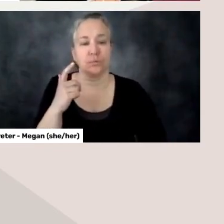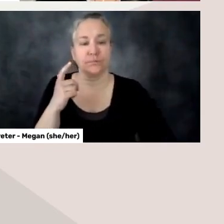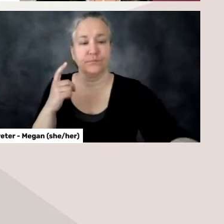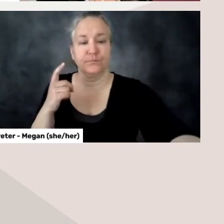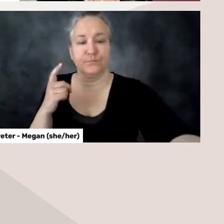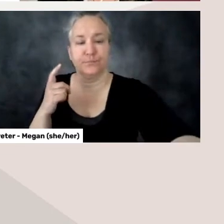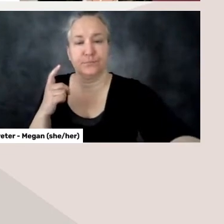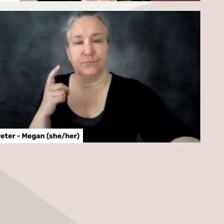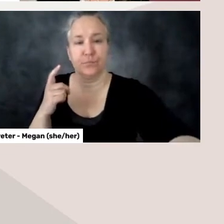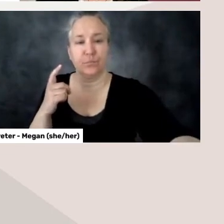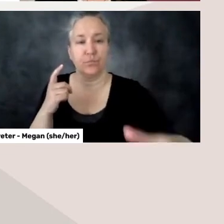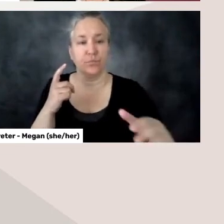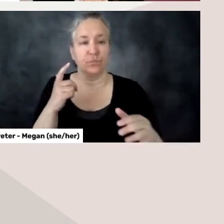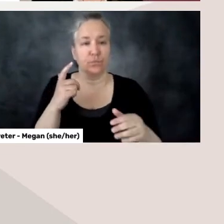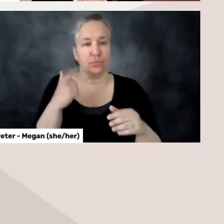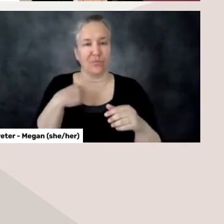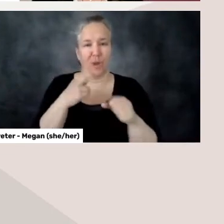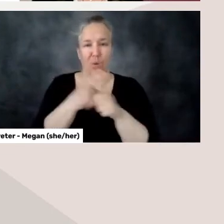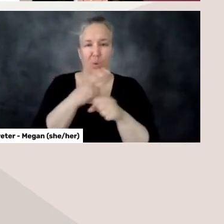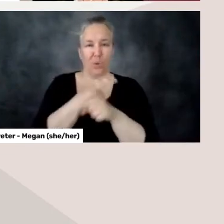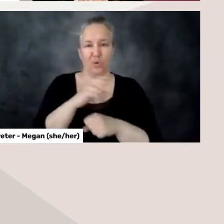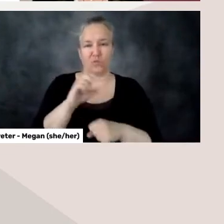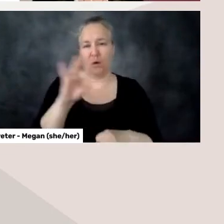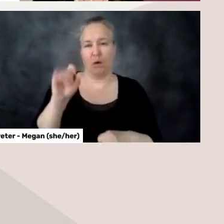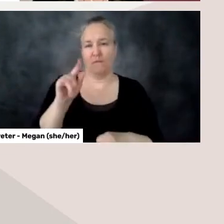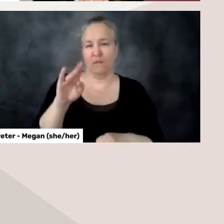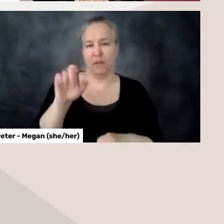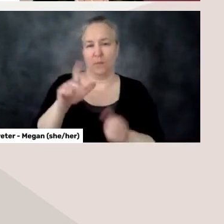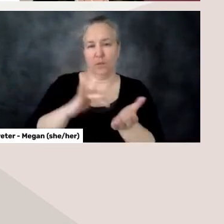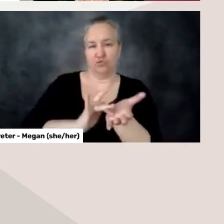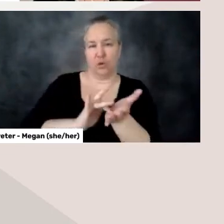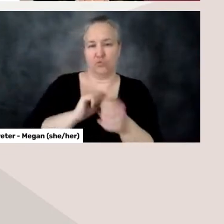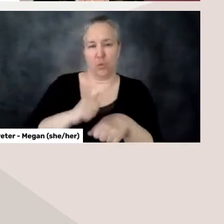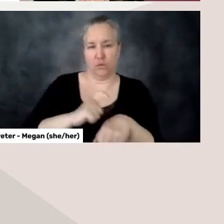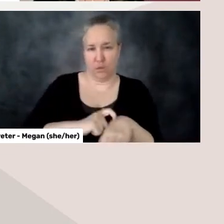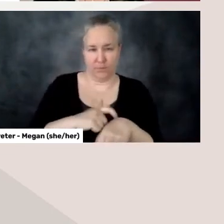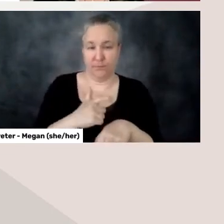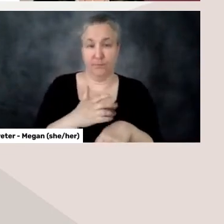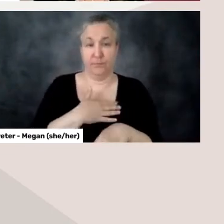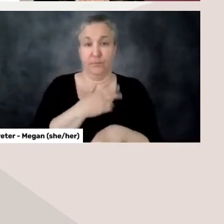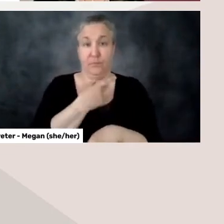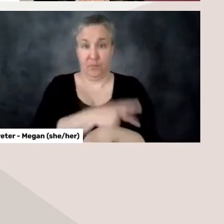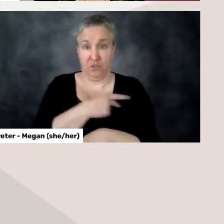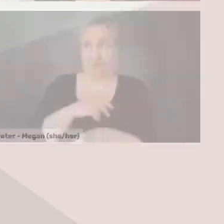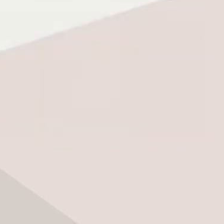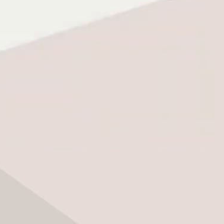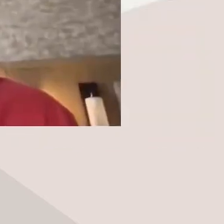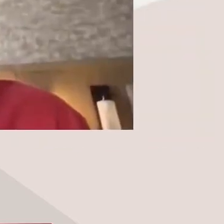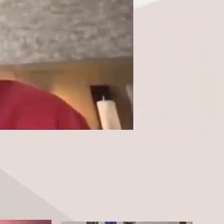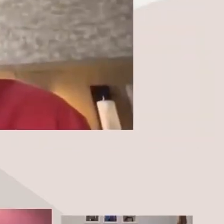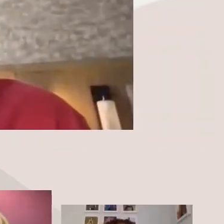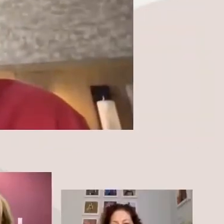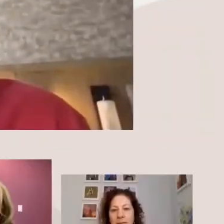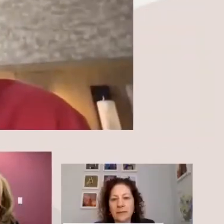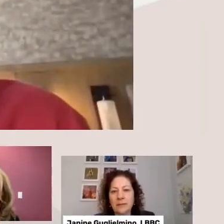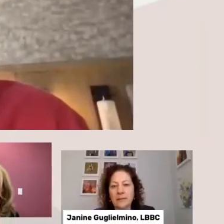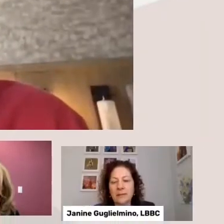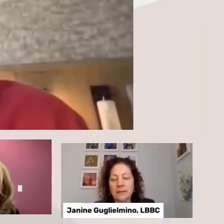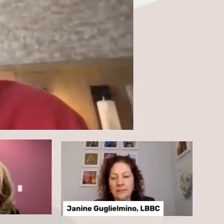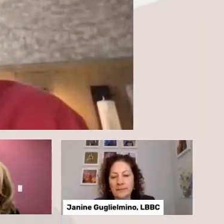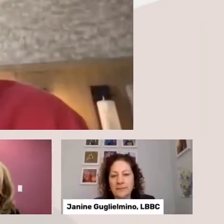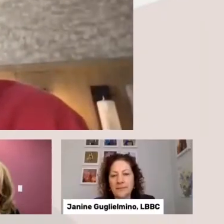I use off-label drugs all the time. I always explain it to my patients. I always explain the